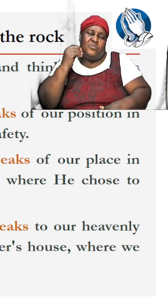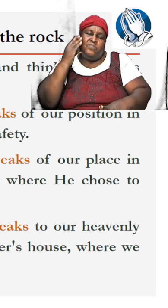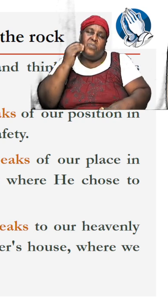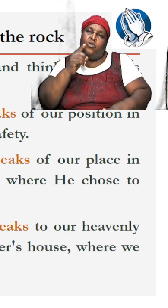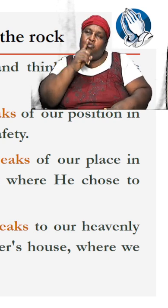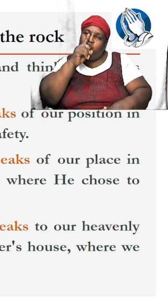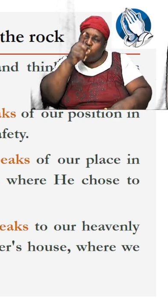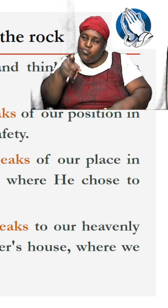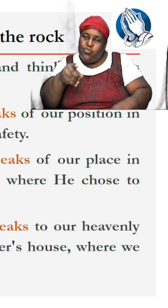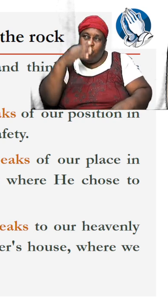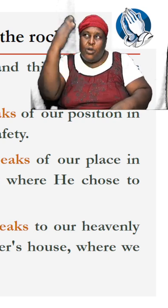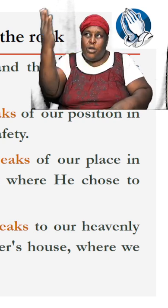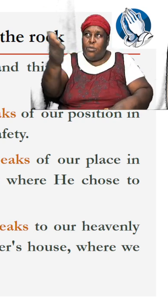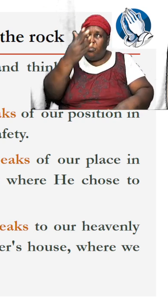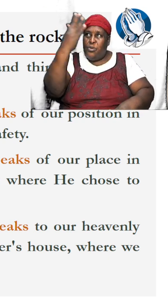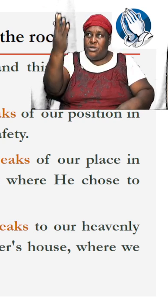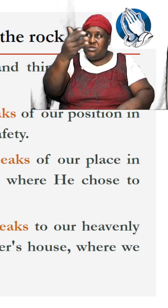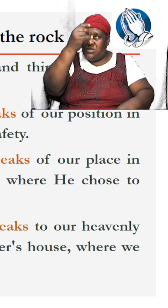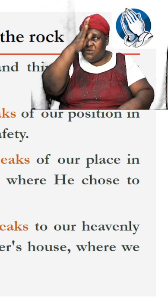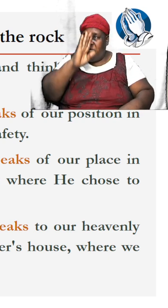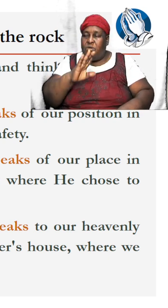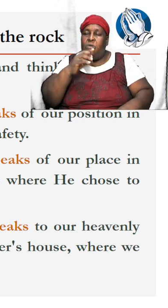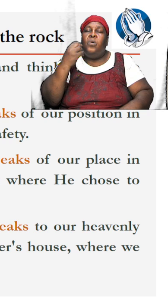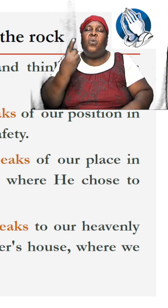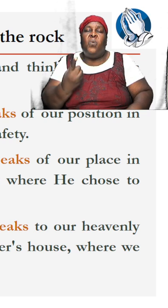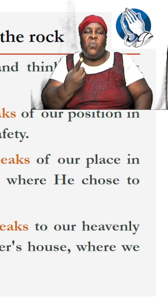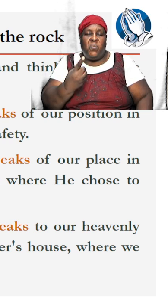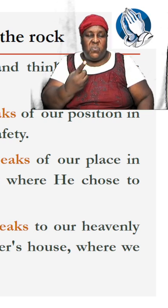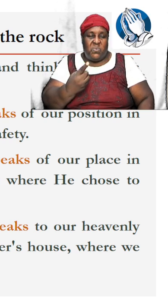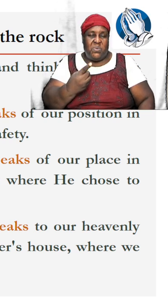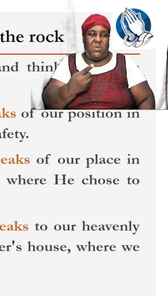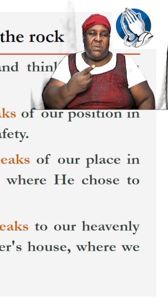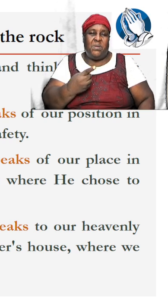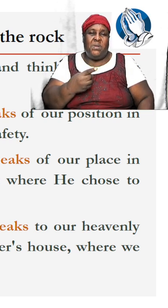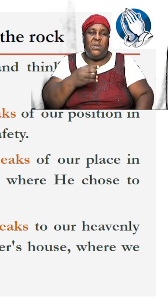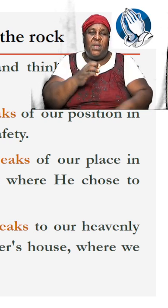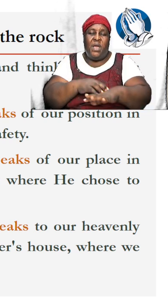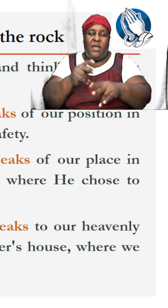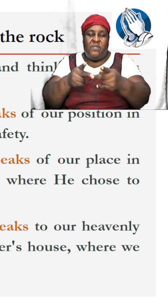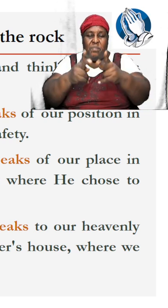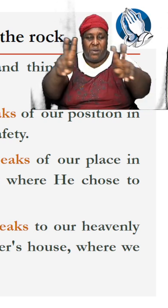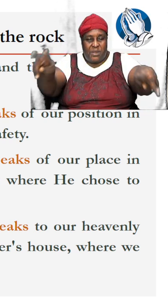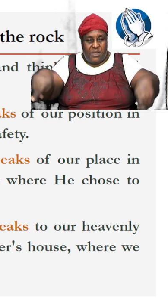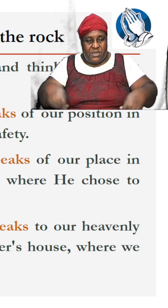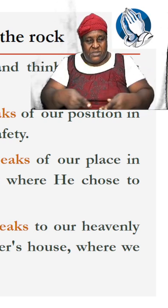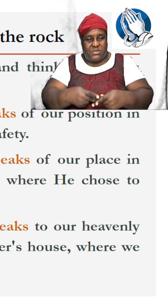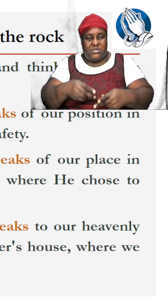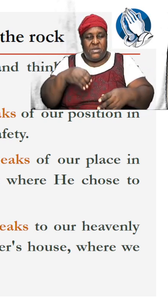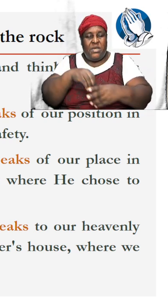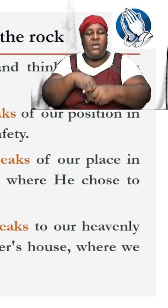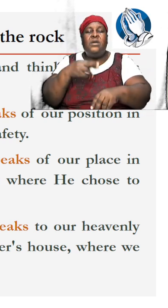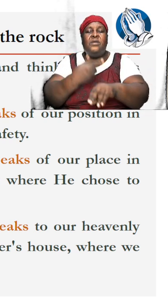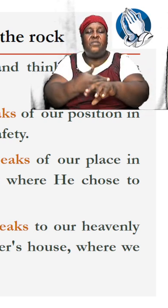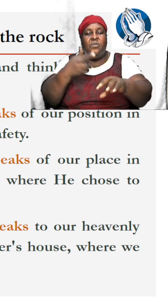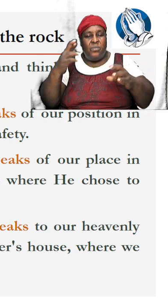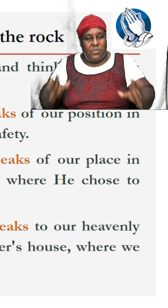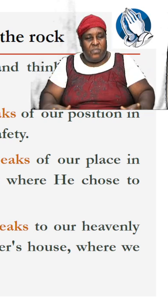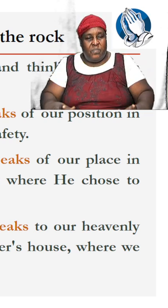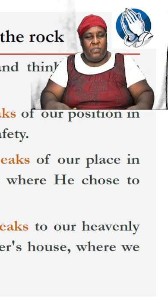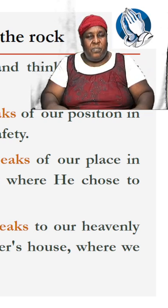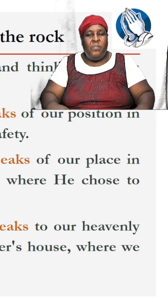of God, but only at that place. There is a place beside